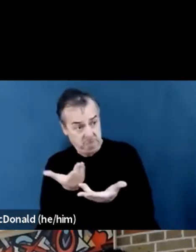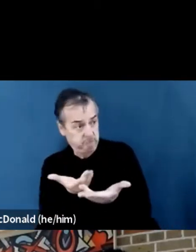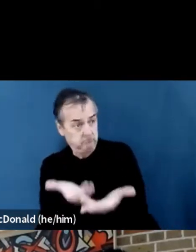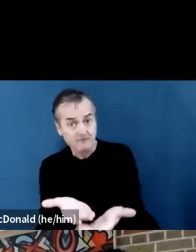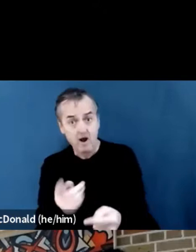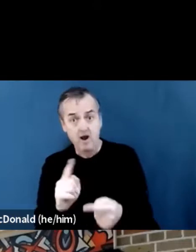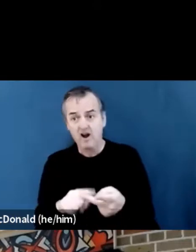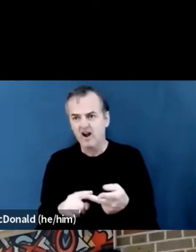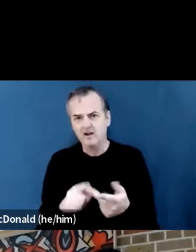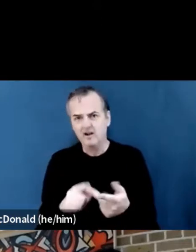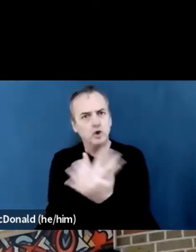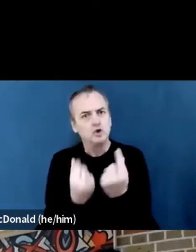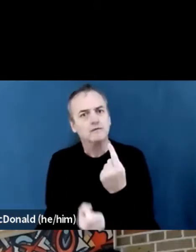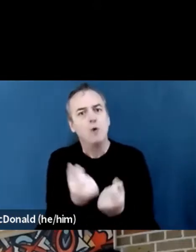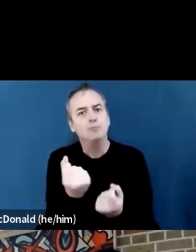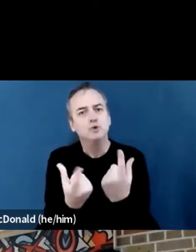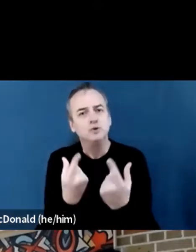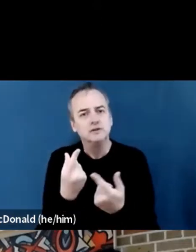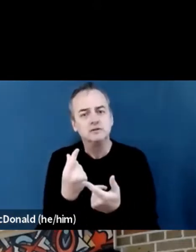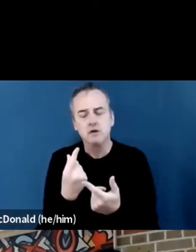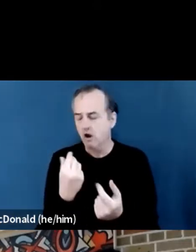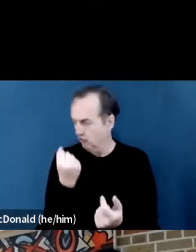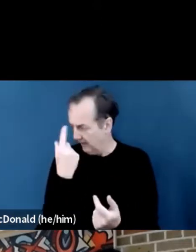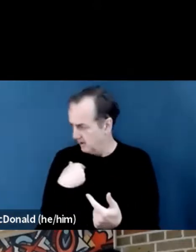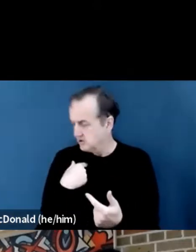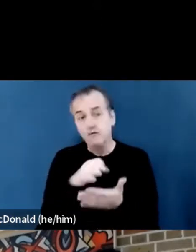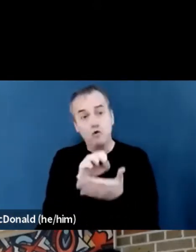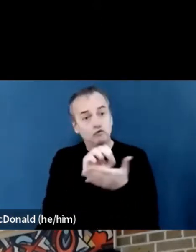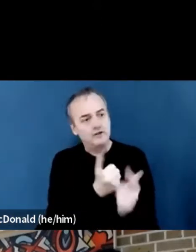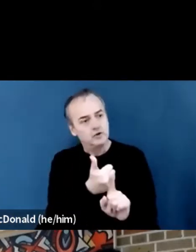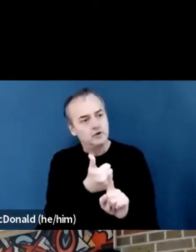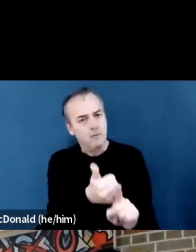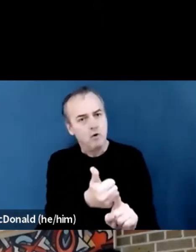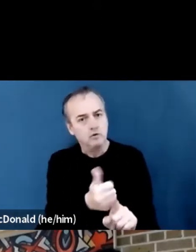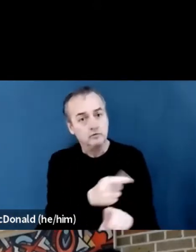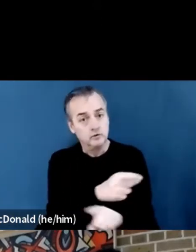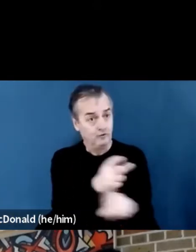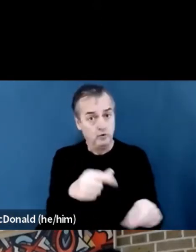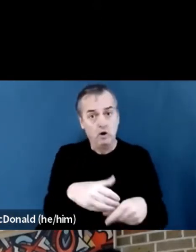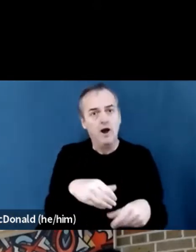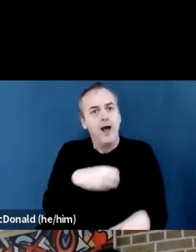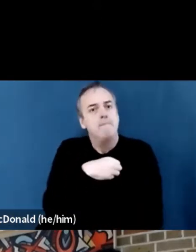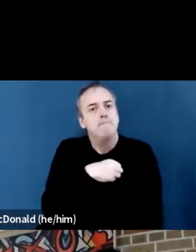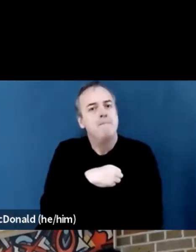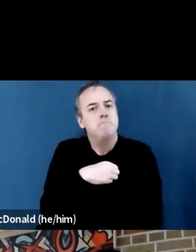there for writers. So if you aren't already a member, please do check that out.